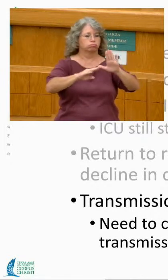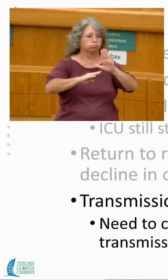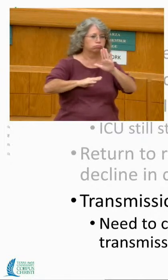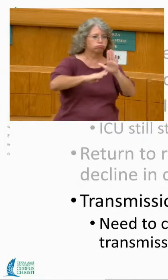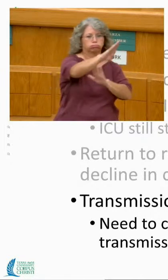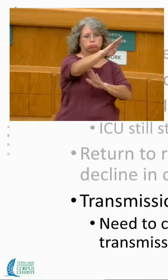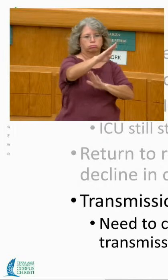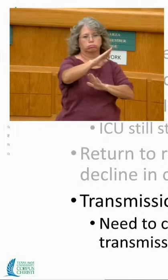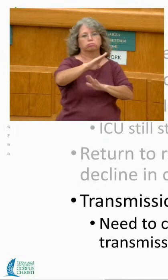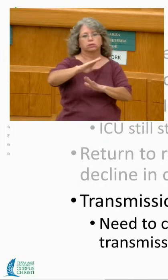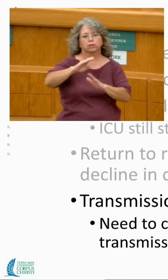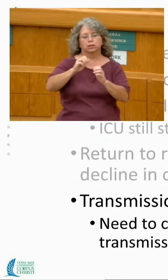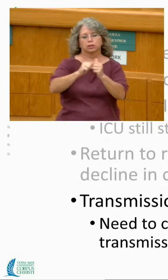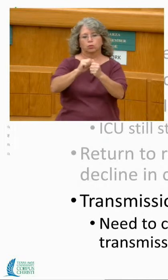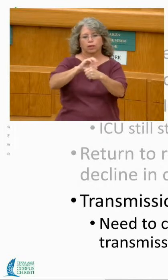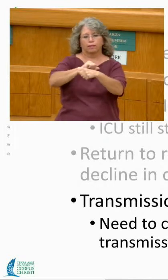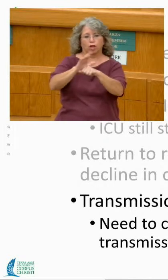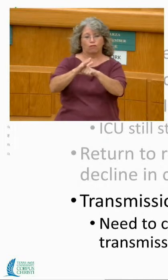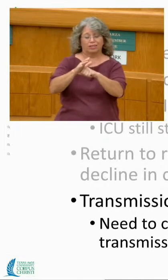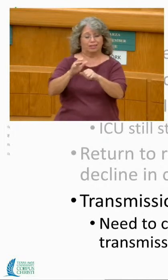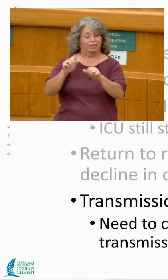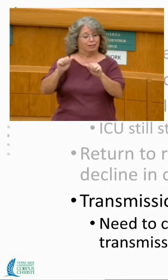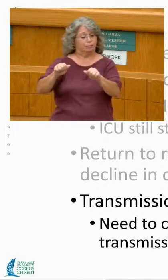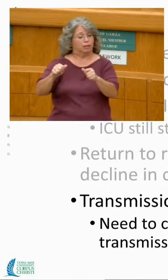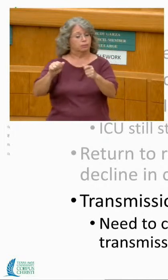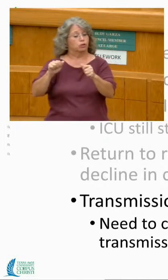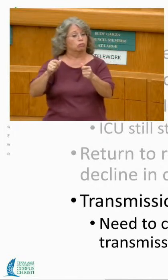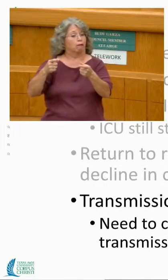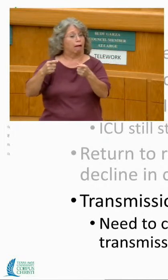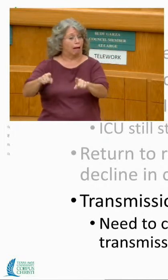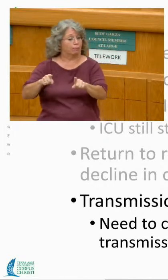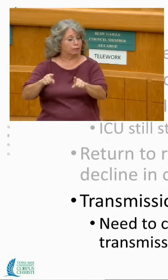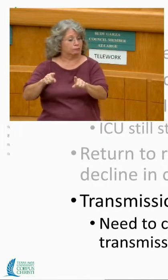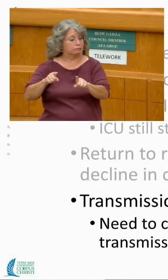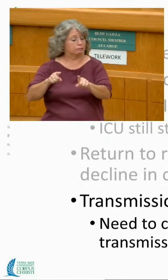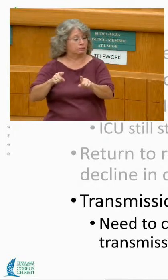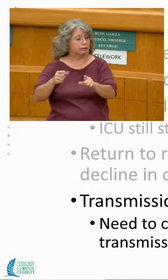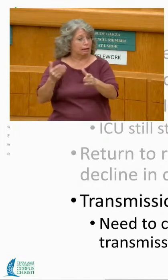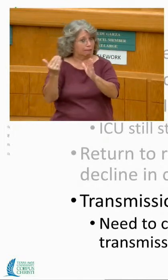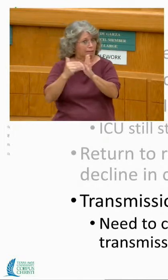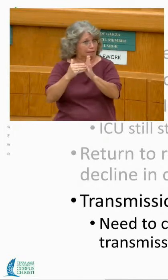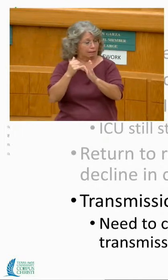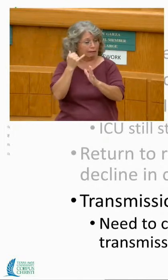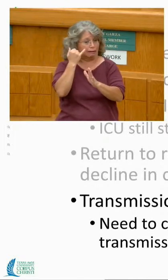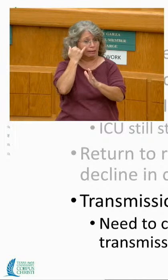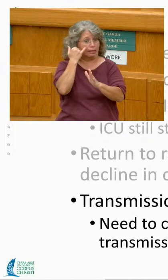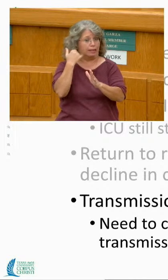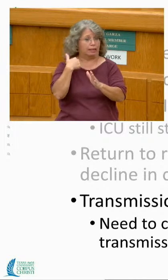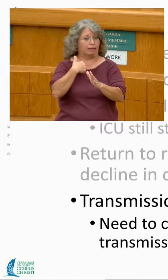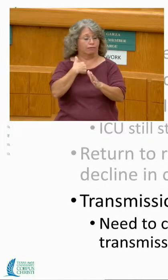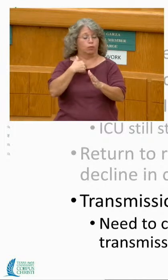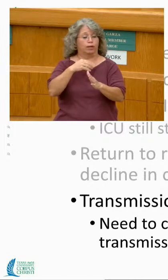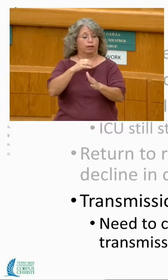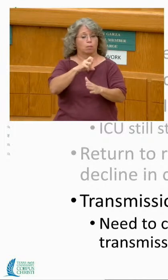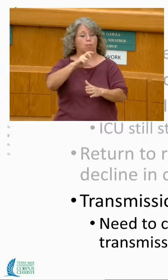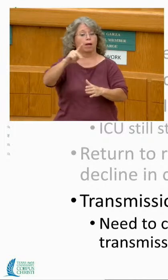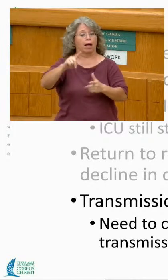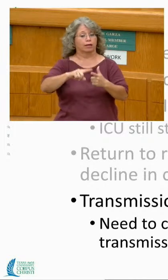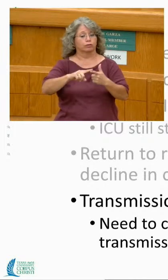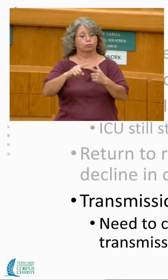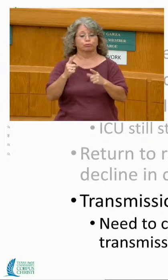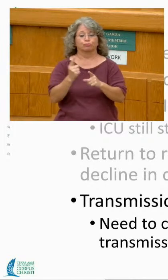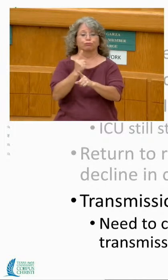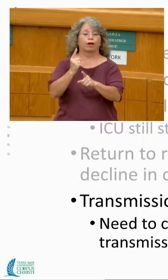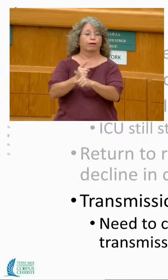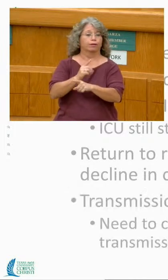possible to happen again if we go back to open Texas phase 3 types of behaviors. So it's